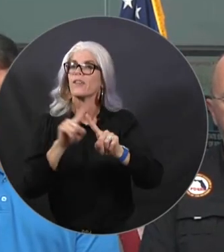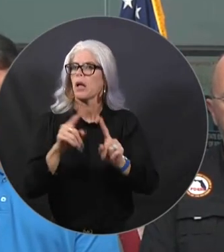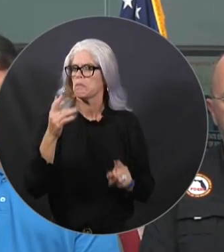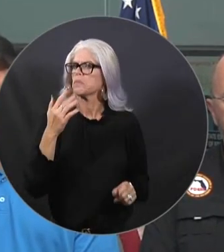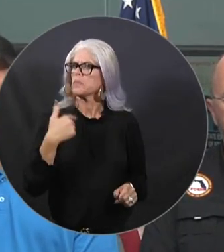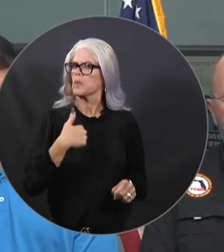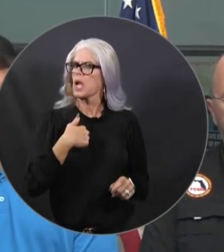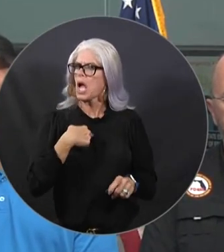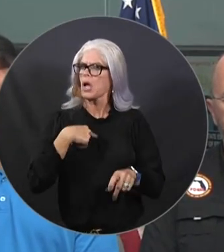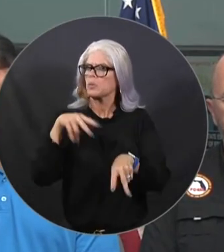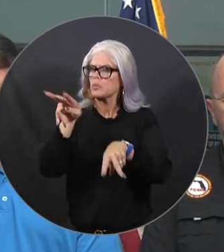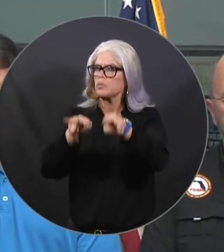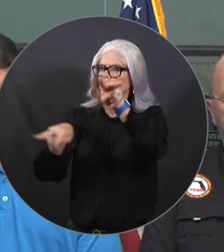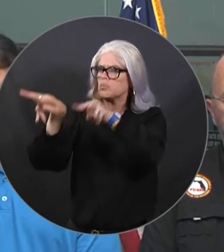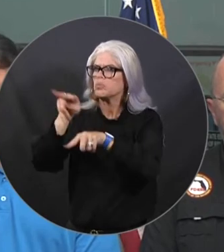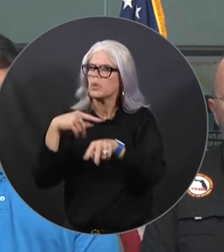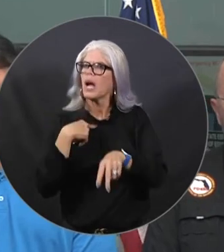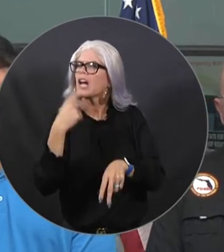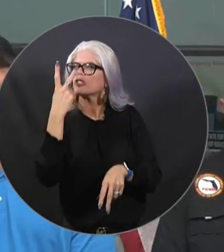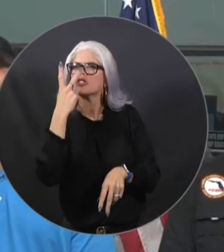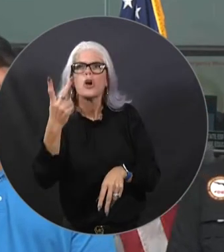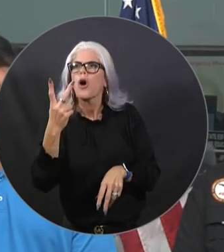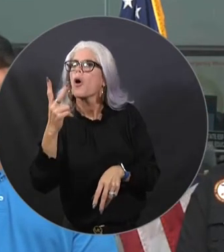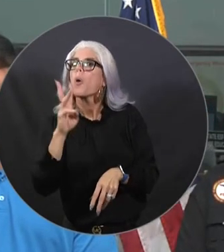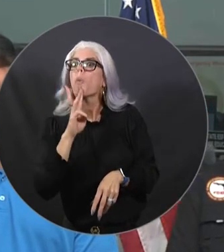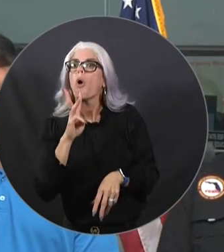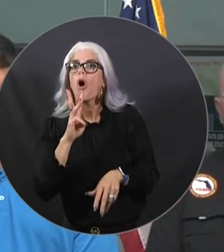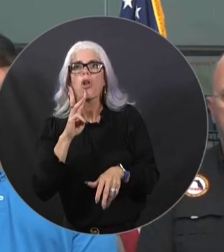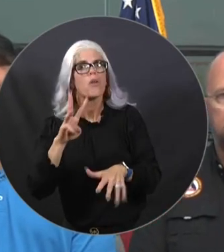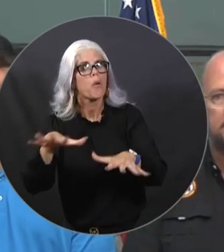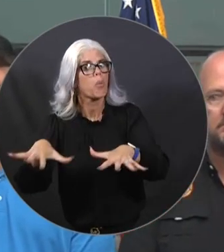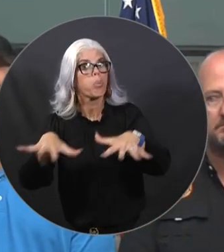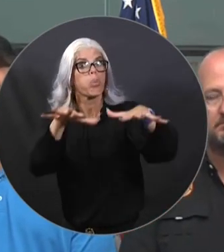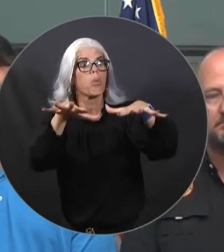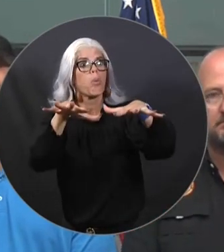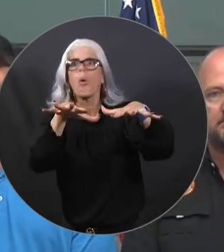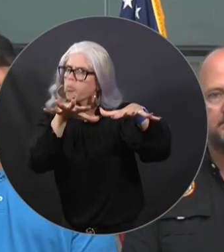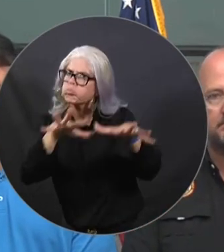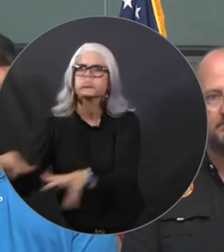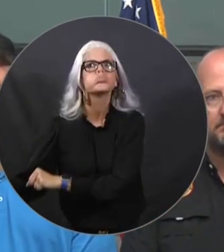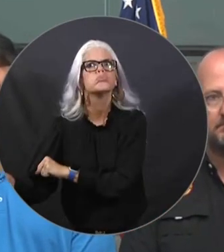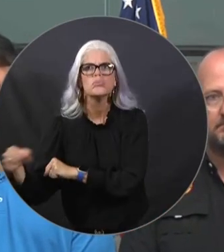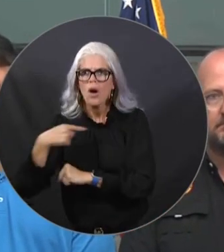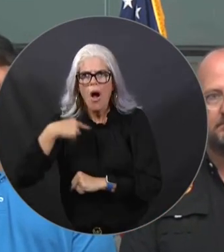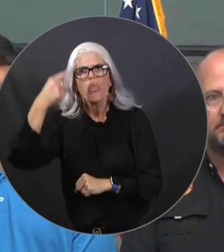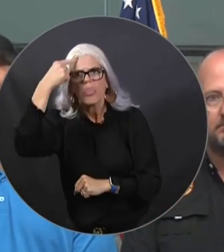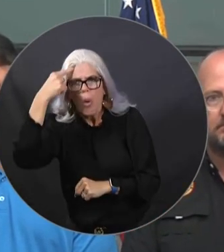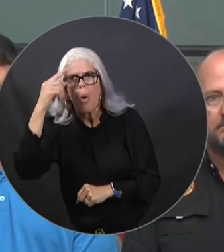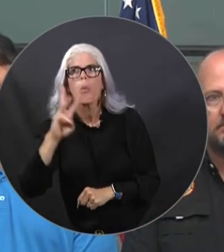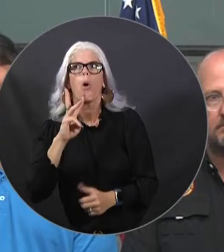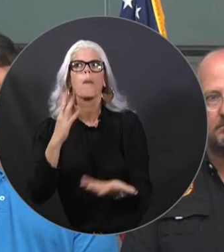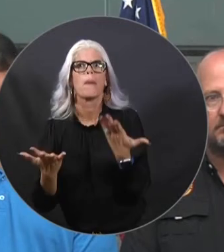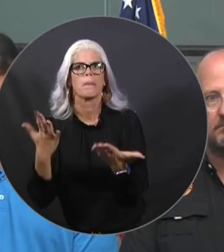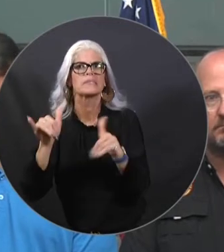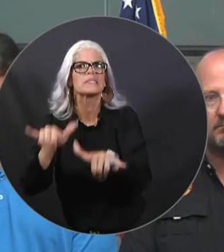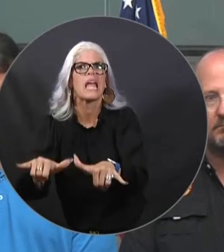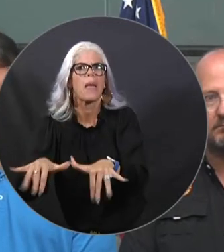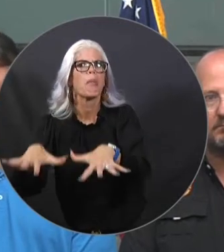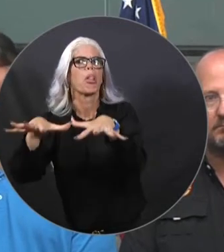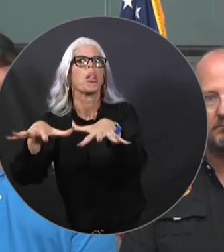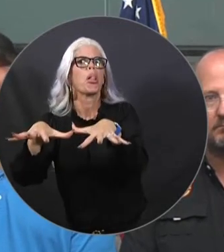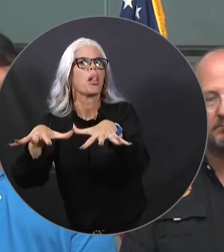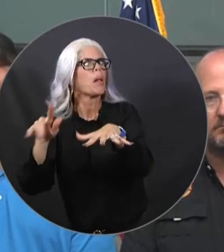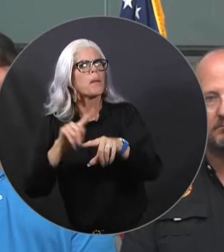standing water as I was anticipating. I think that the surge, storm surge that they had feared in Charlotte, while they did get water, there